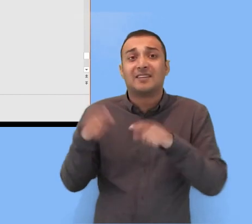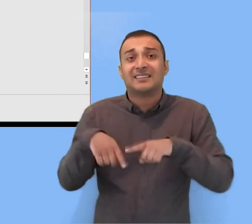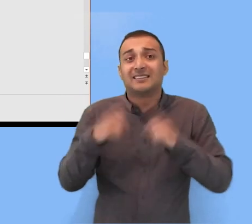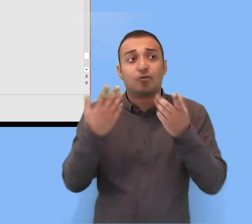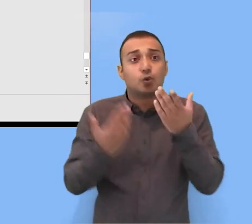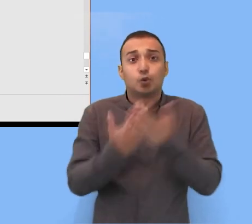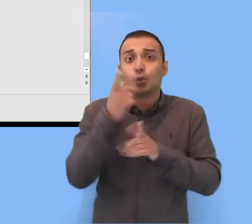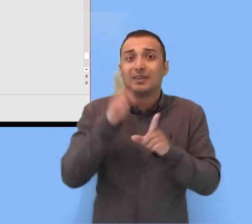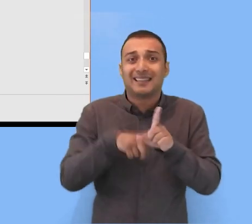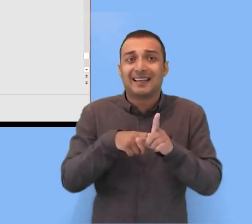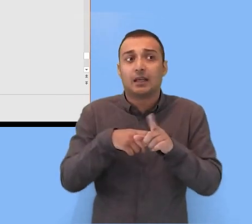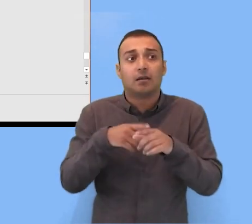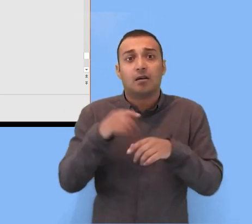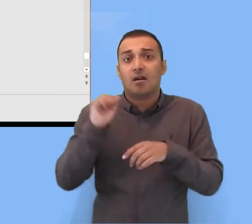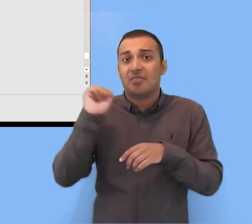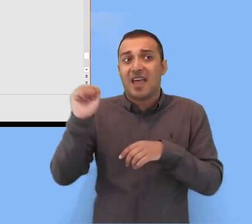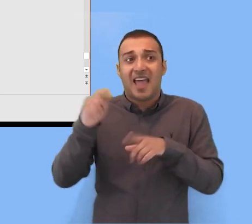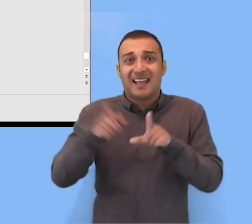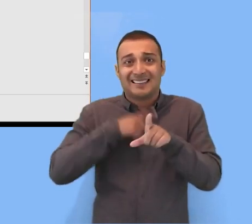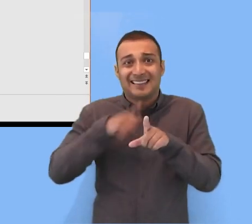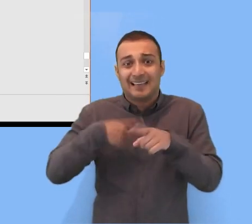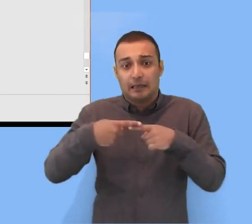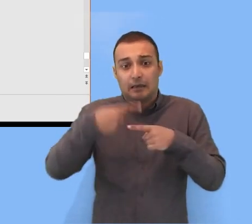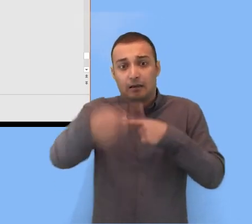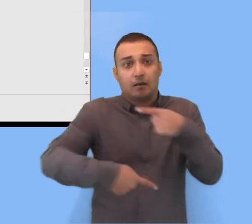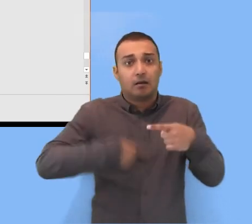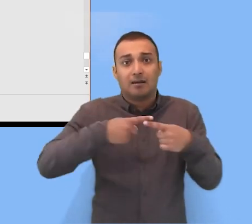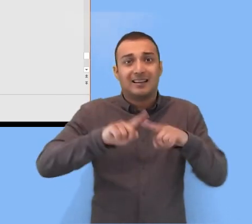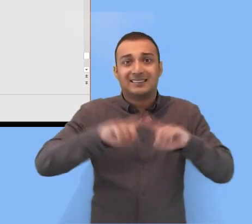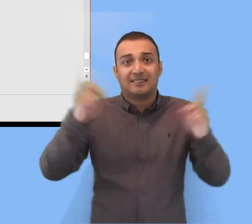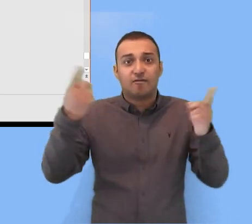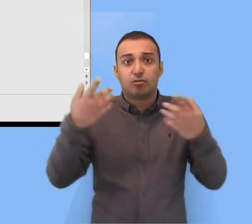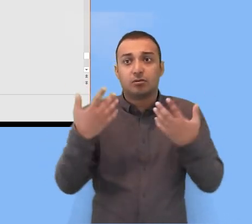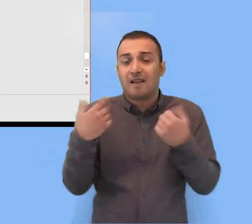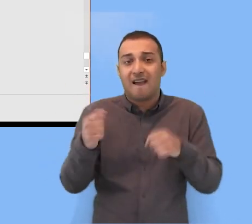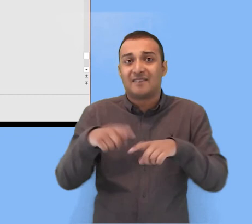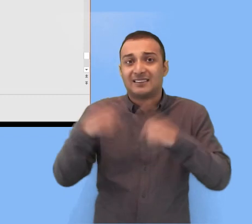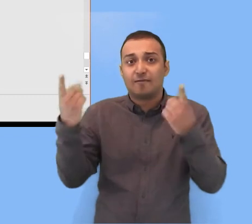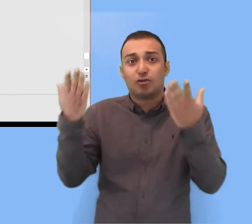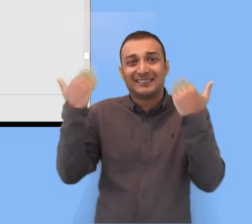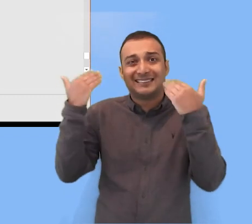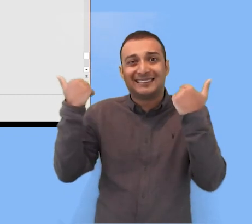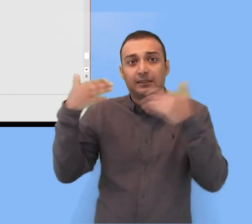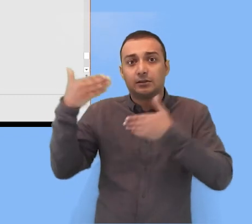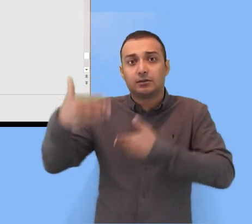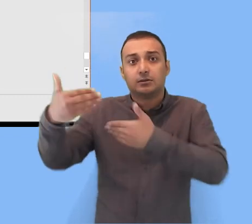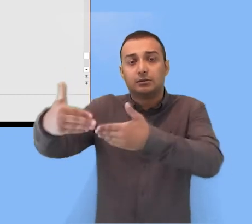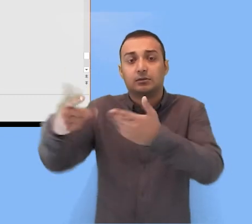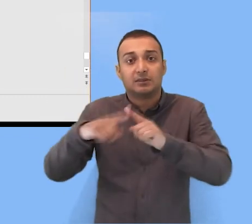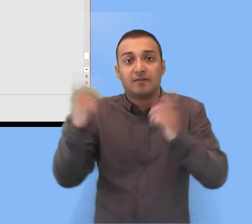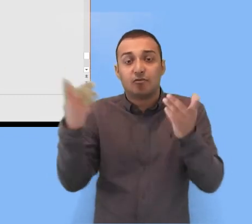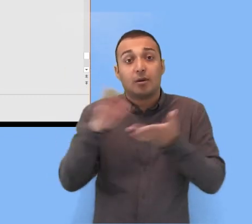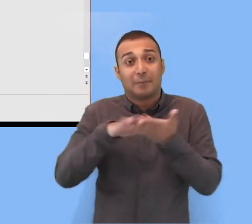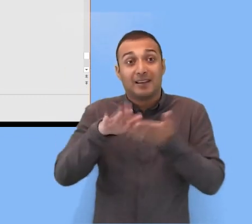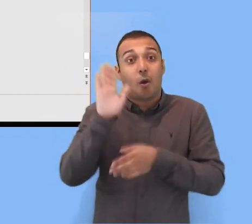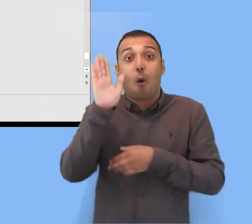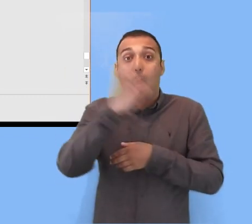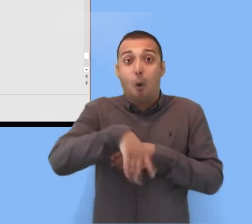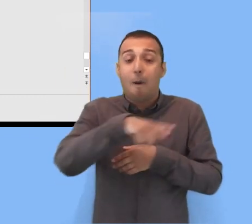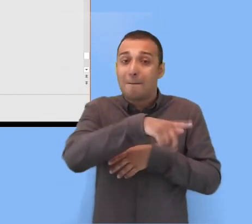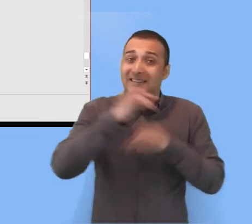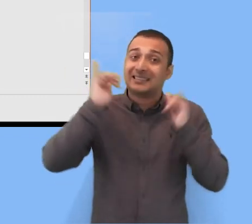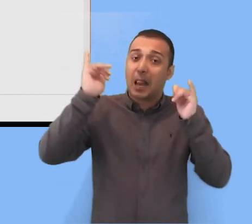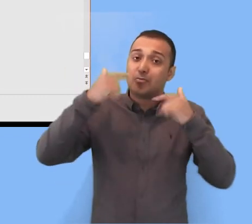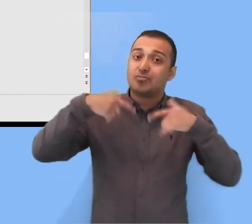Year's, they have different seasonal celebrations going on. And often those are celebrated in the home. So a simple